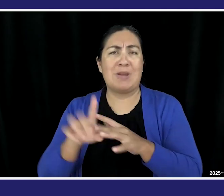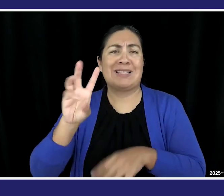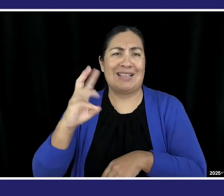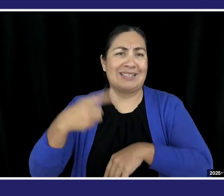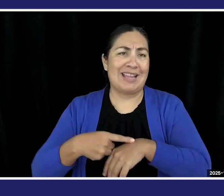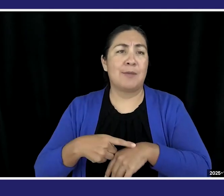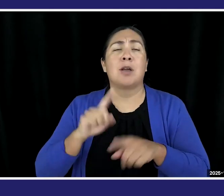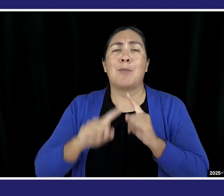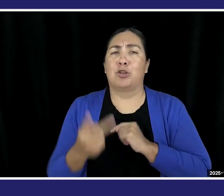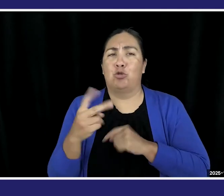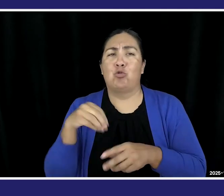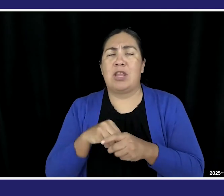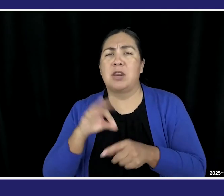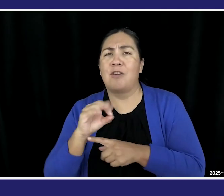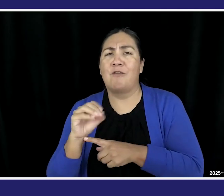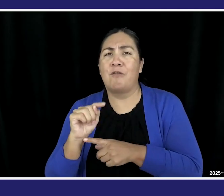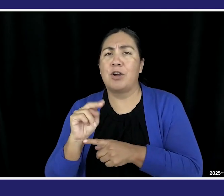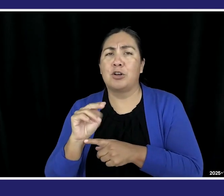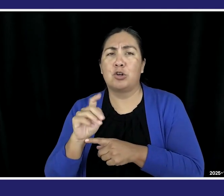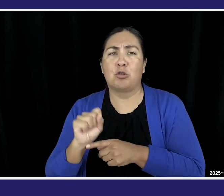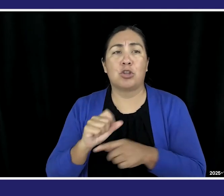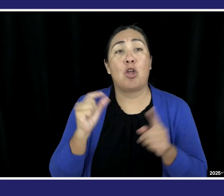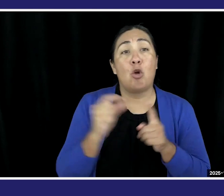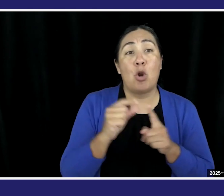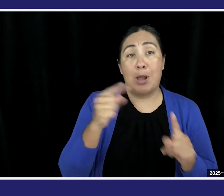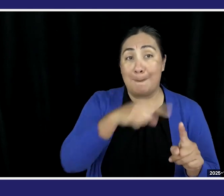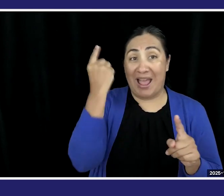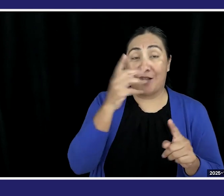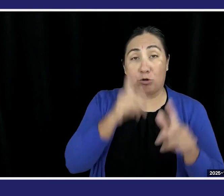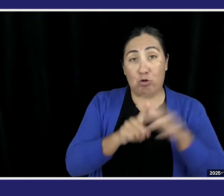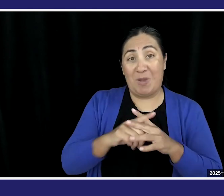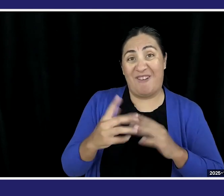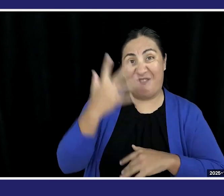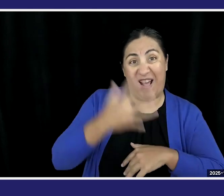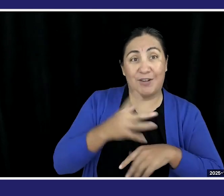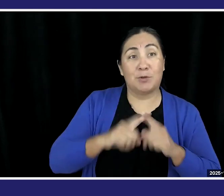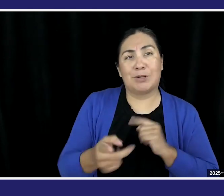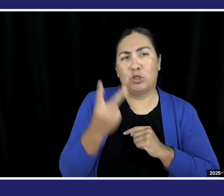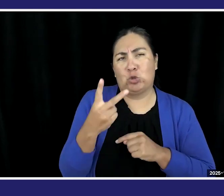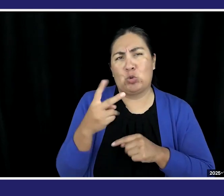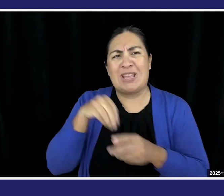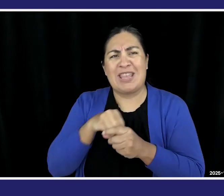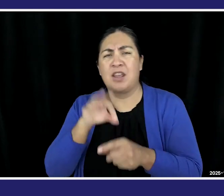appears 5 times, but 2 times in the footnotes. The name or the API